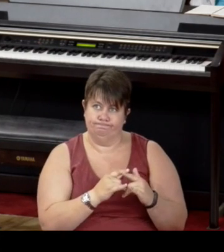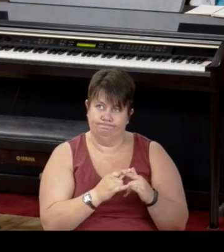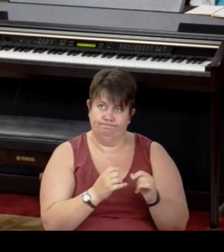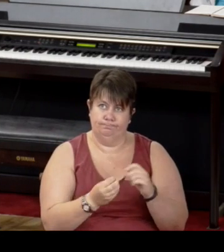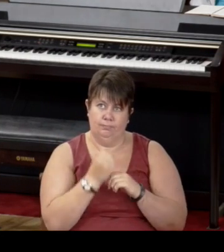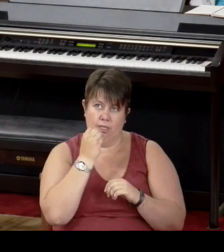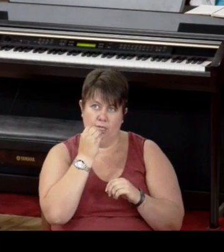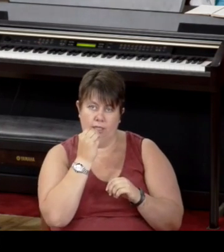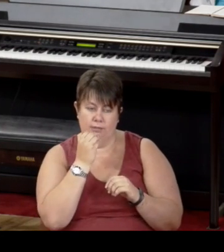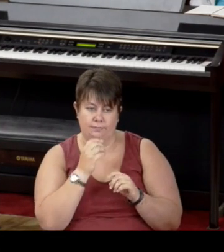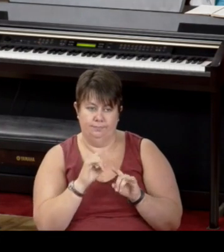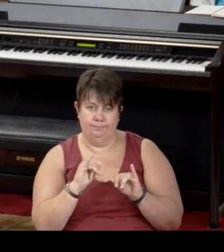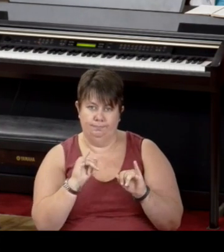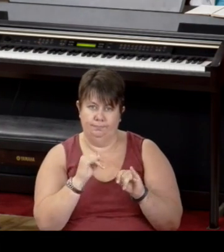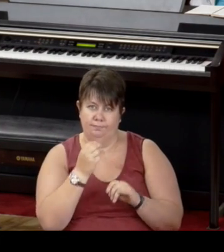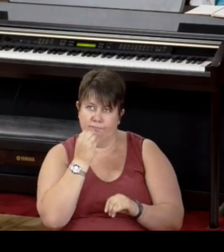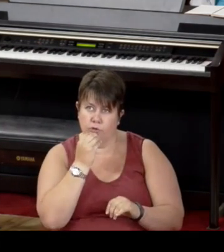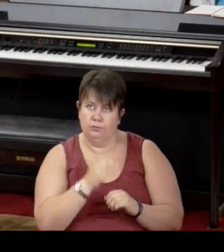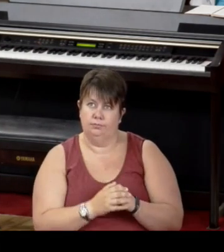food sacrificed to idols.